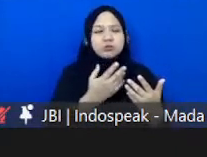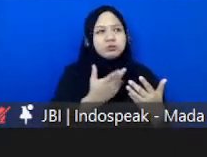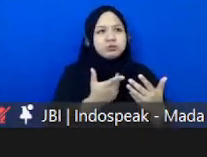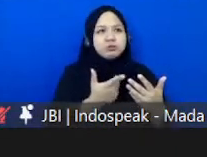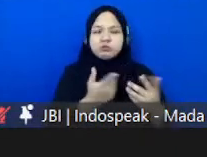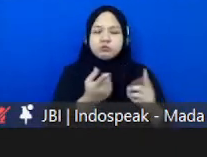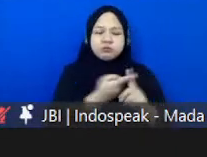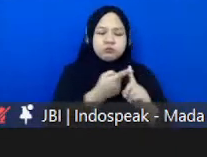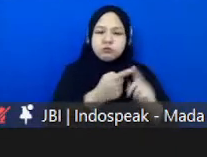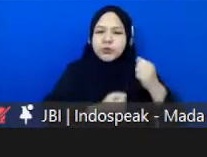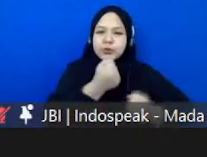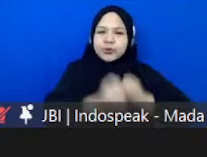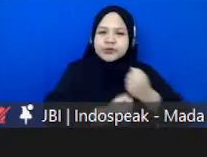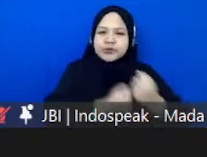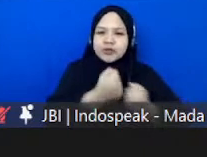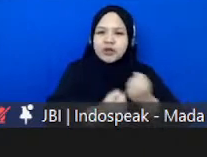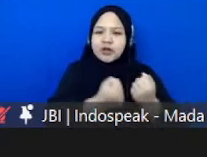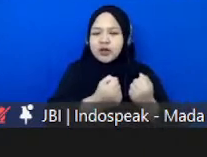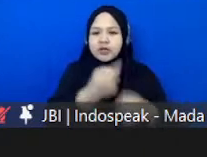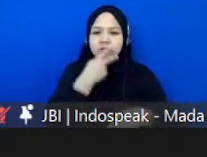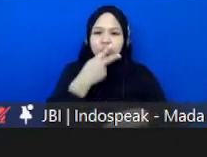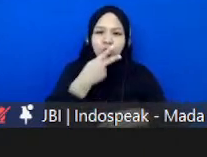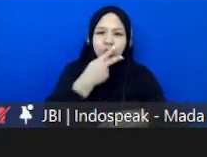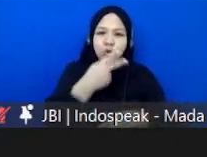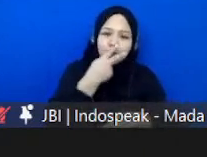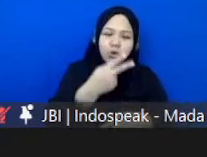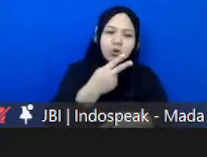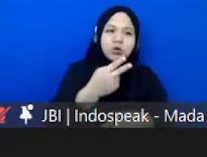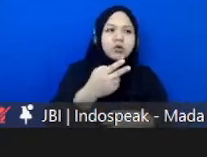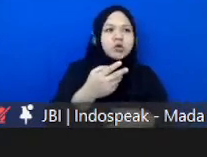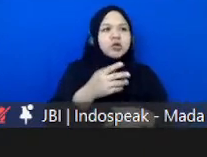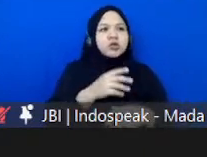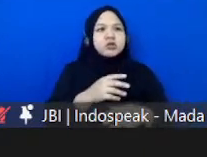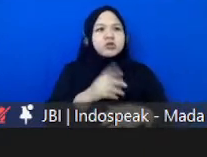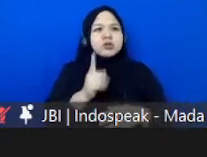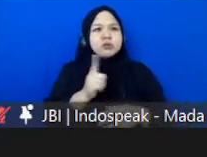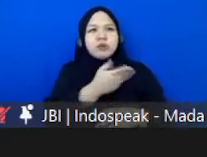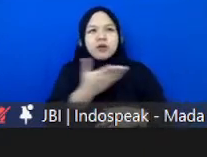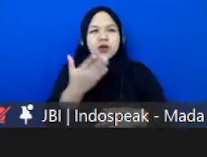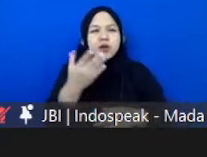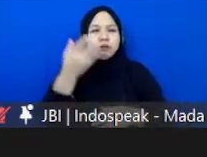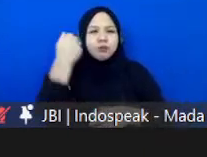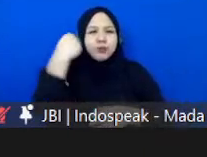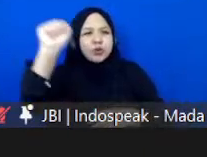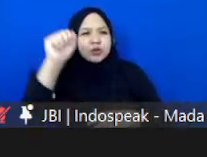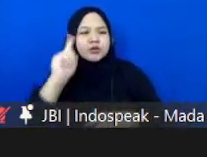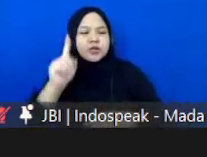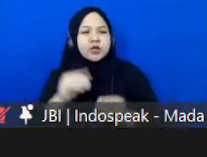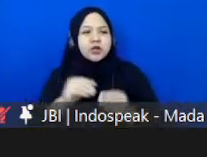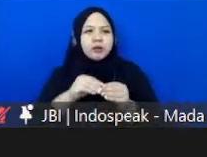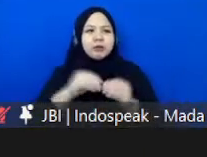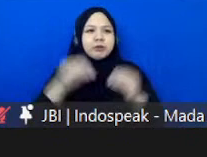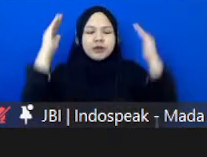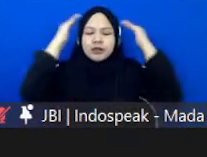successfully managed to mobilise support from tobacco farmers and tobacco workers to protest the introduction of